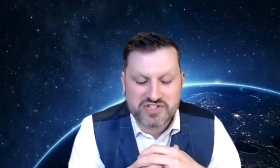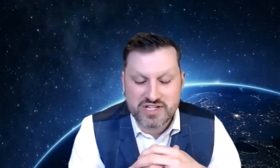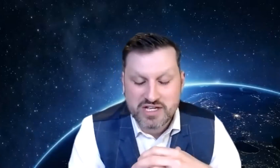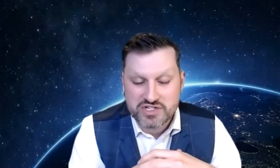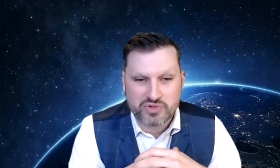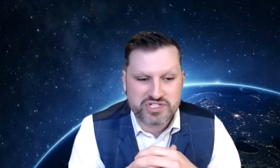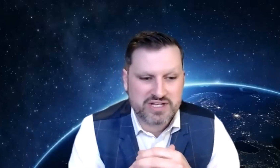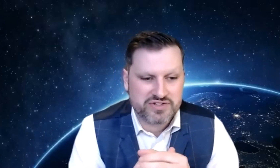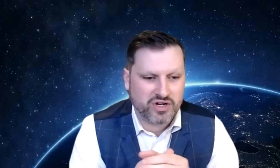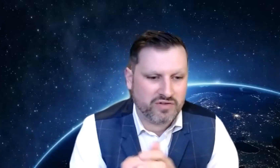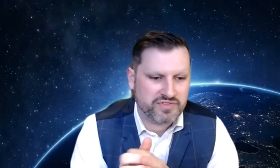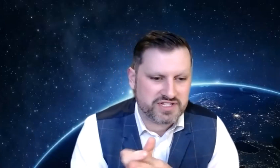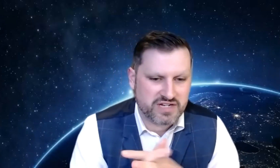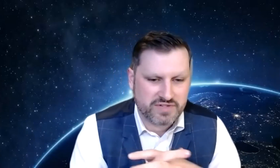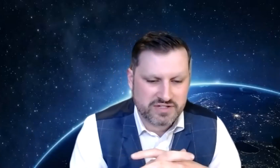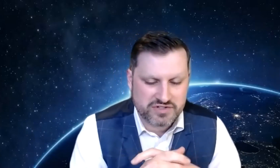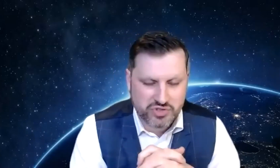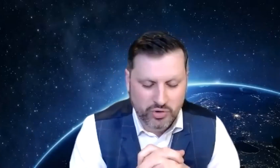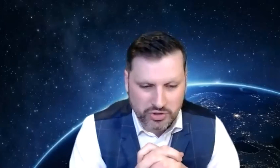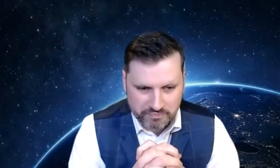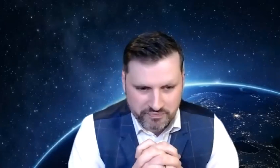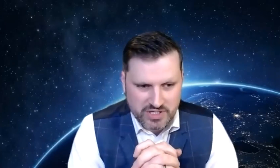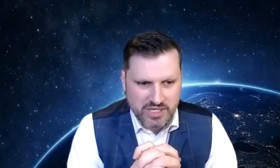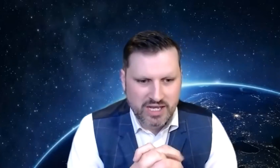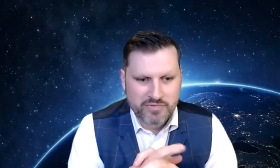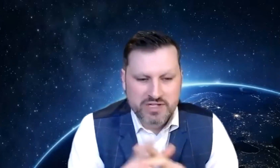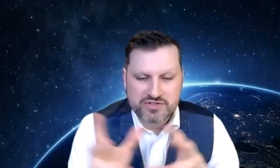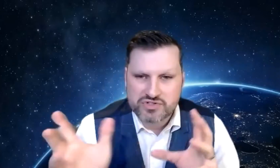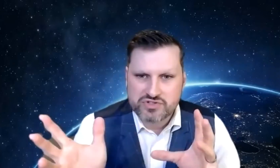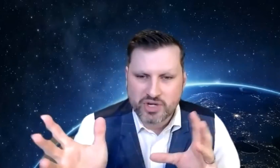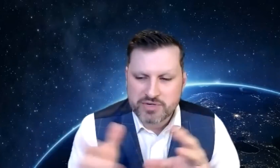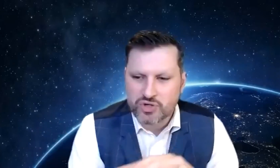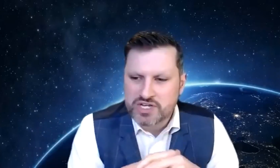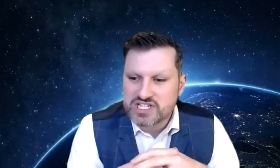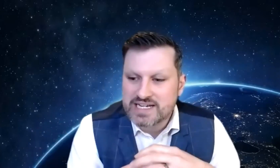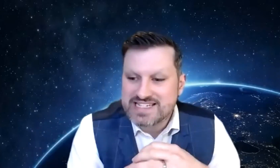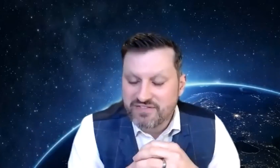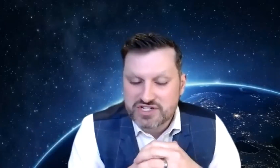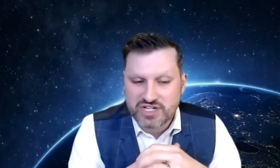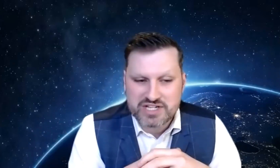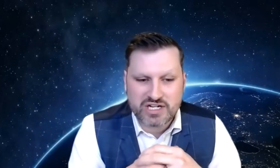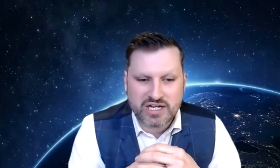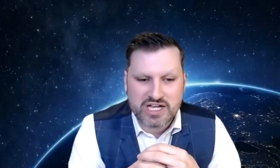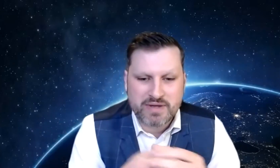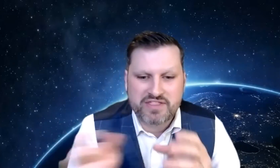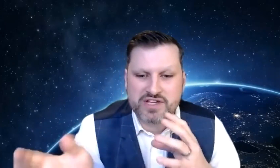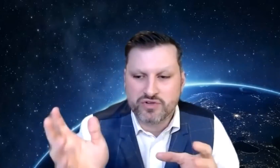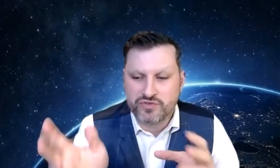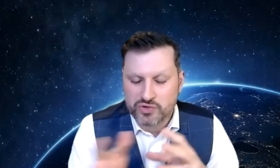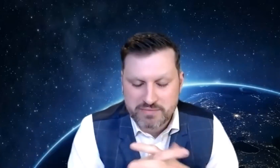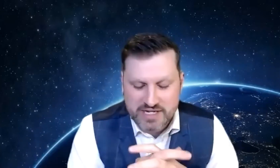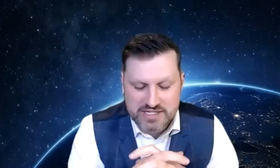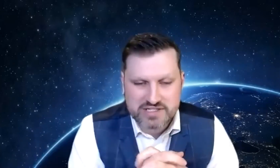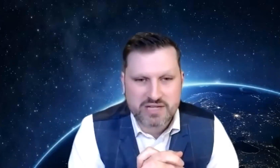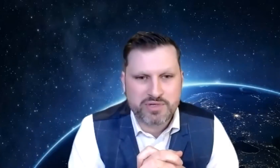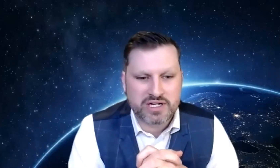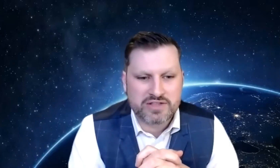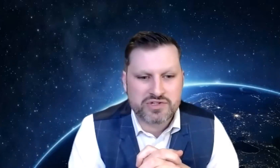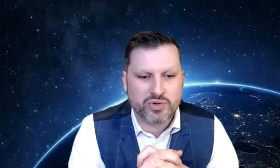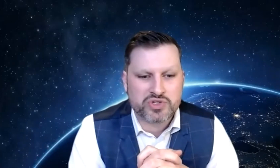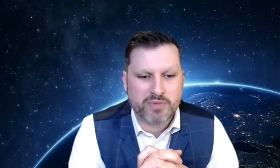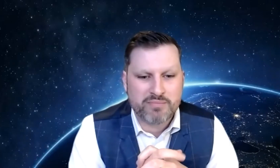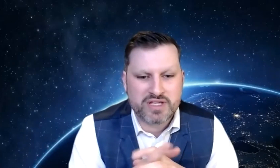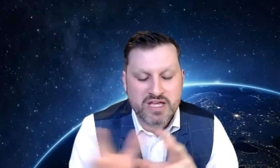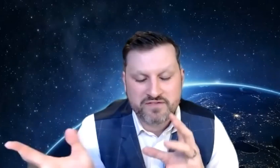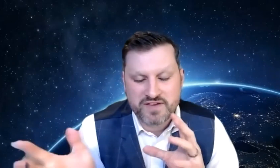to answer towards the end of this evening's talk. Tommy's talk is slightly different tonight. It's going to last about 30 or 40 minutes. Typically,